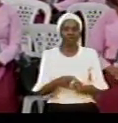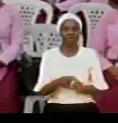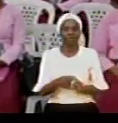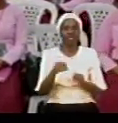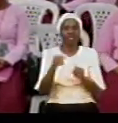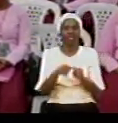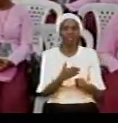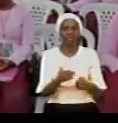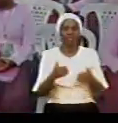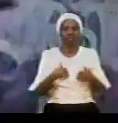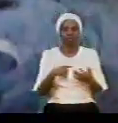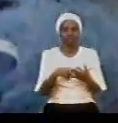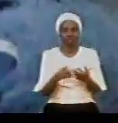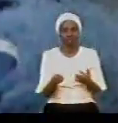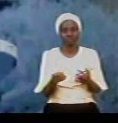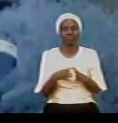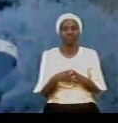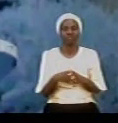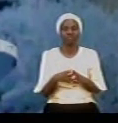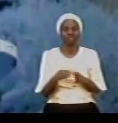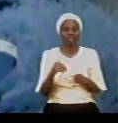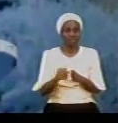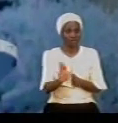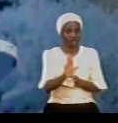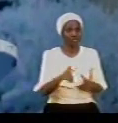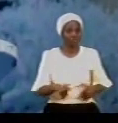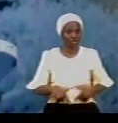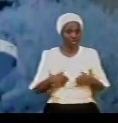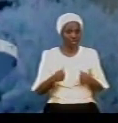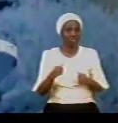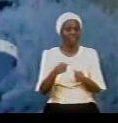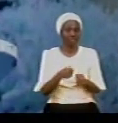go. The choir, please.